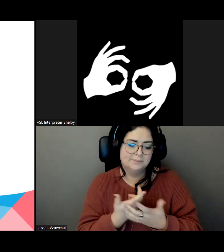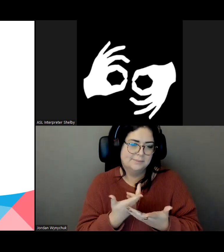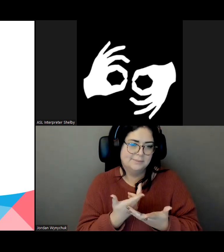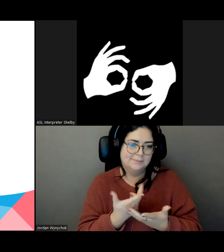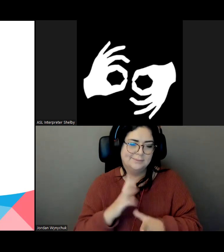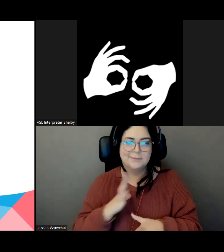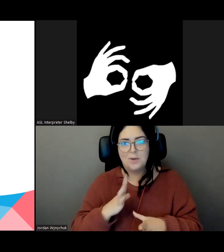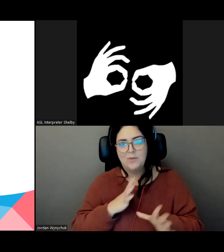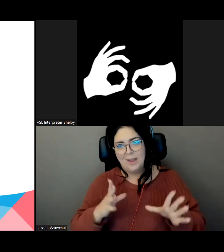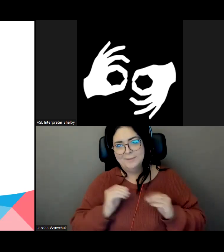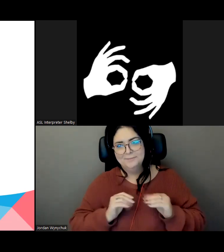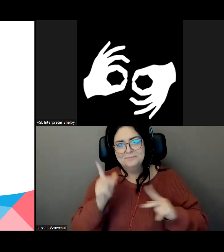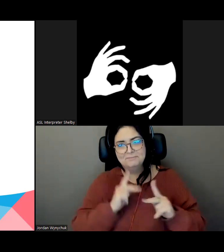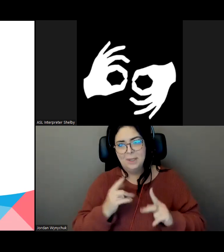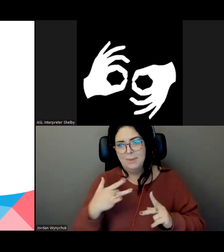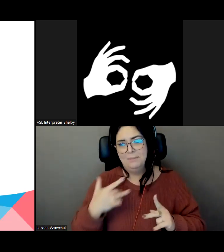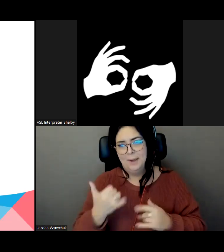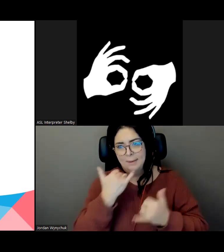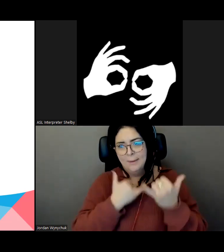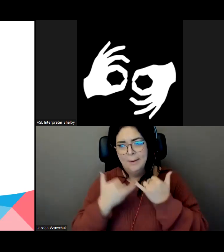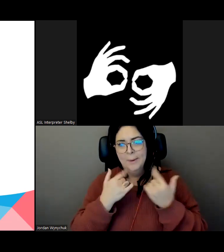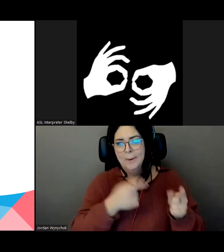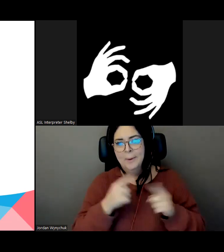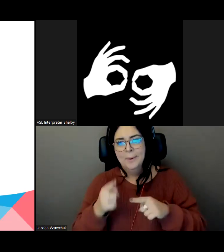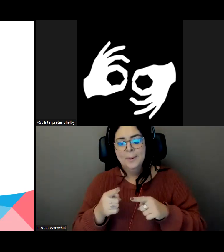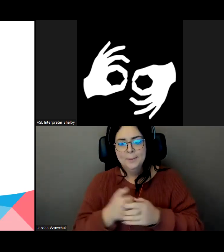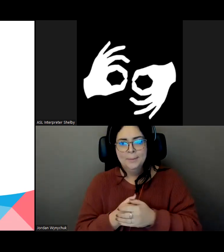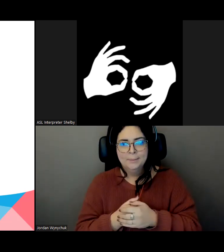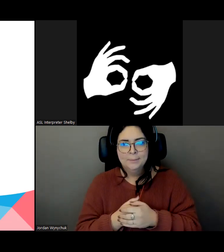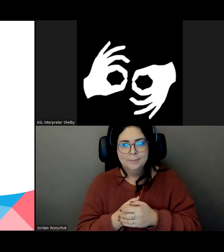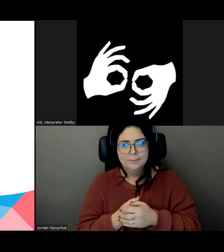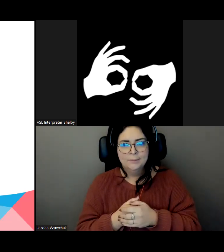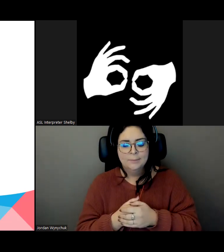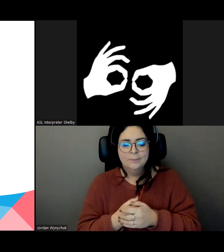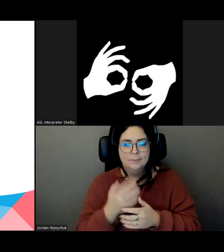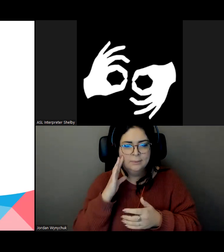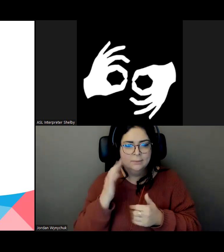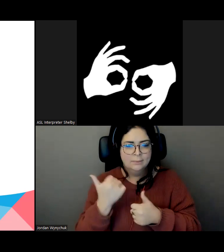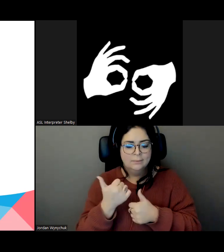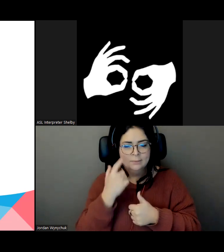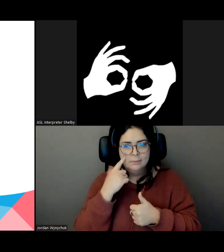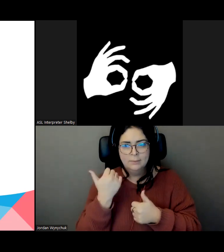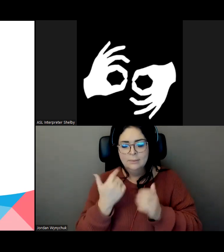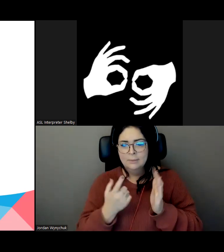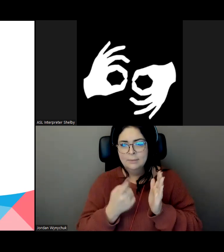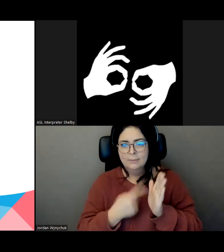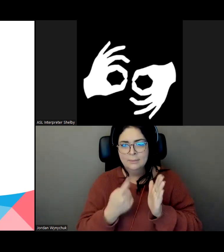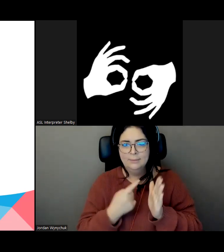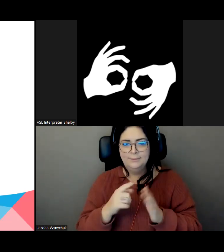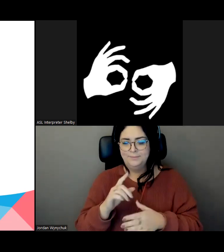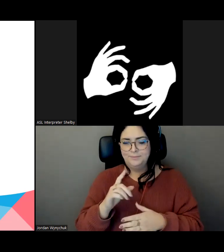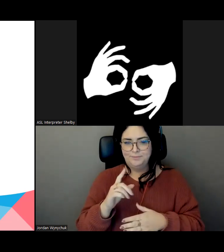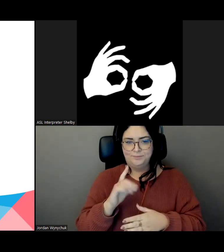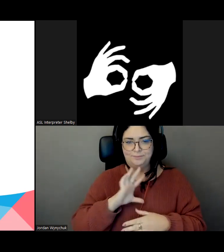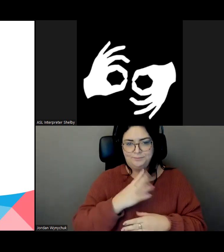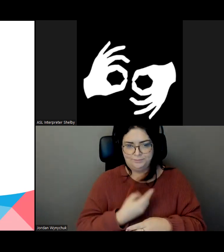accepting that like folks will make mistakes. I think there's this narrative in the media sometimes that when it comes to transgender,